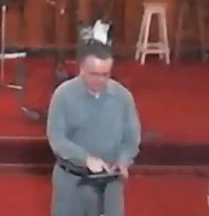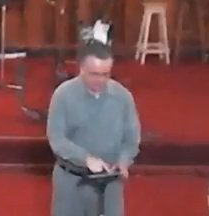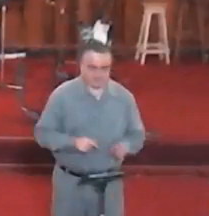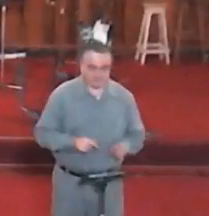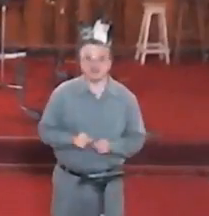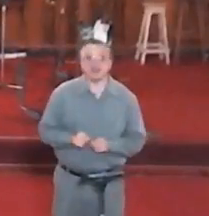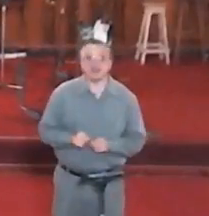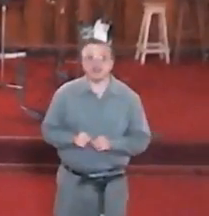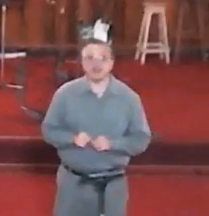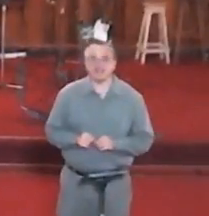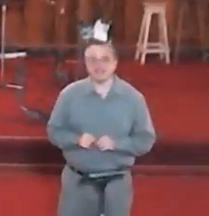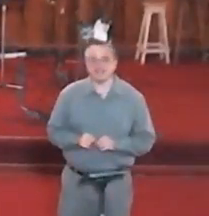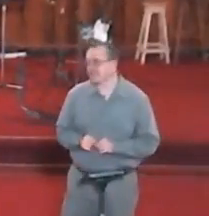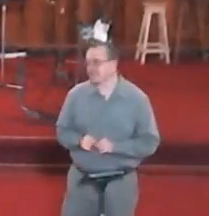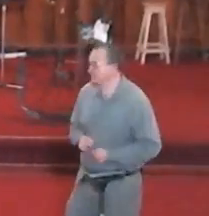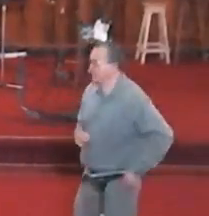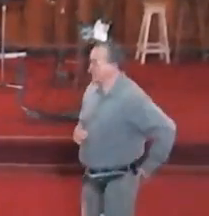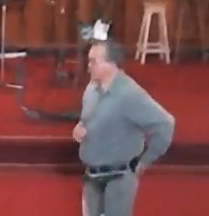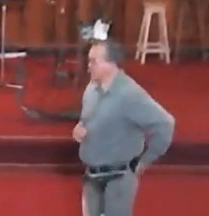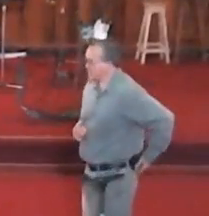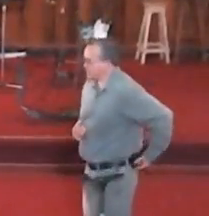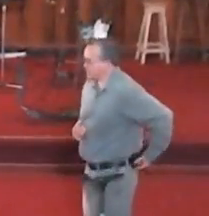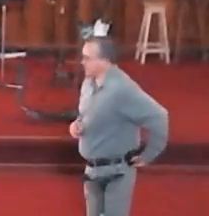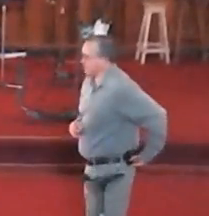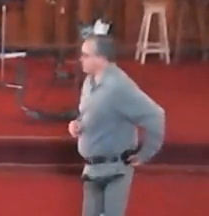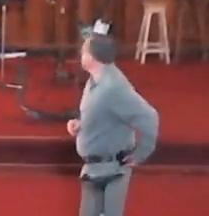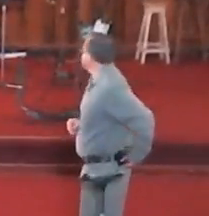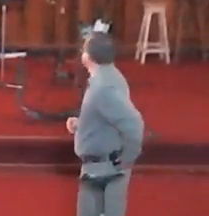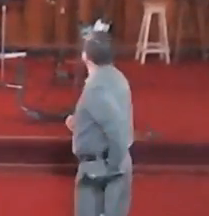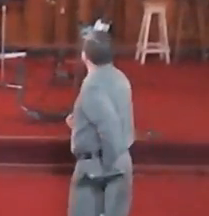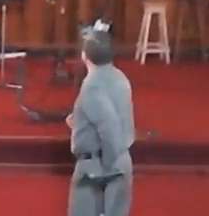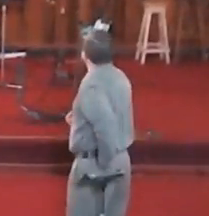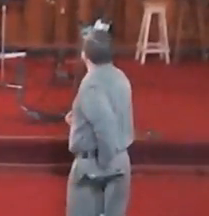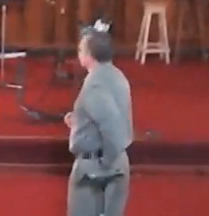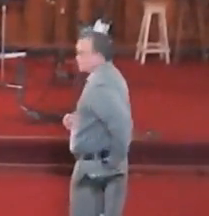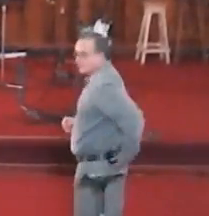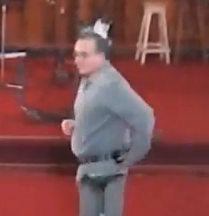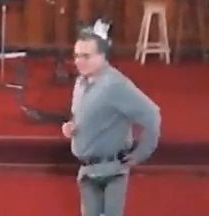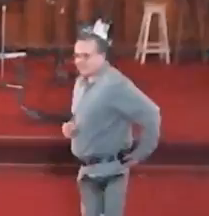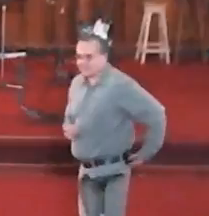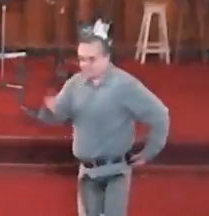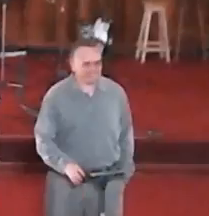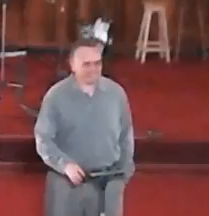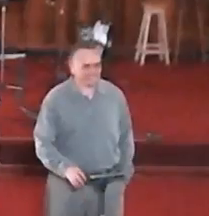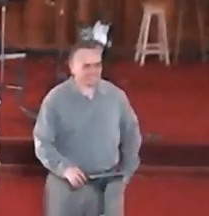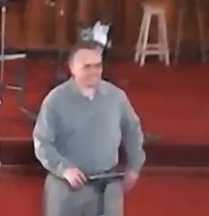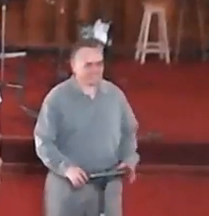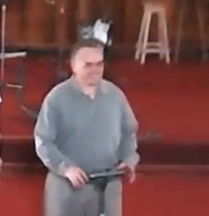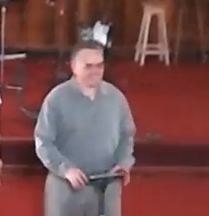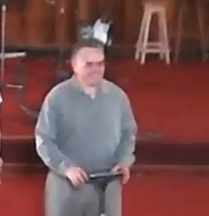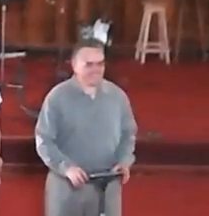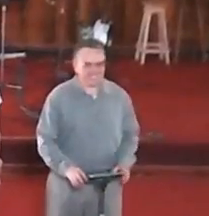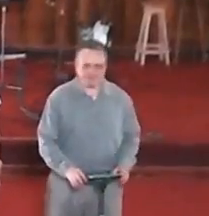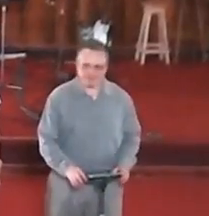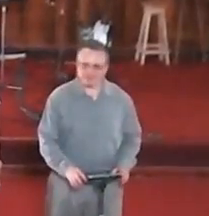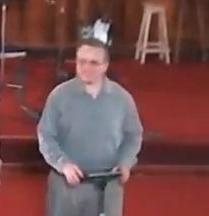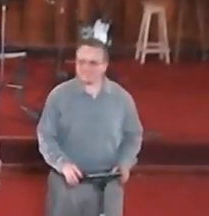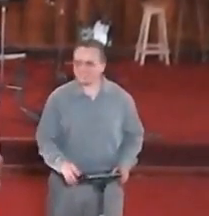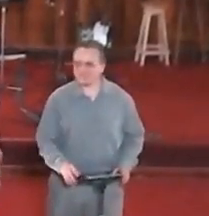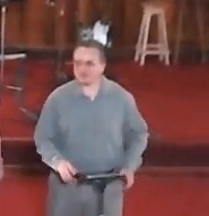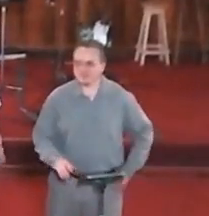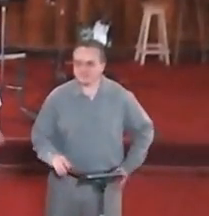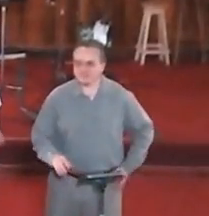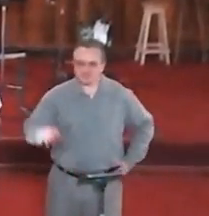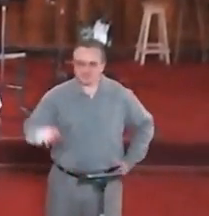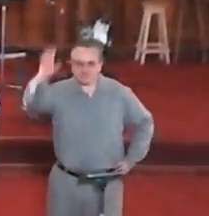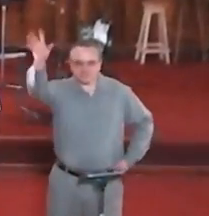Entonces, ahí está, en inglés y en español. So we've got it up there in English and Spanish. ¿Cuántos sienten